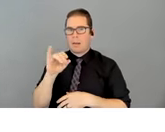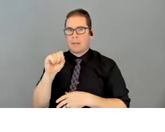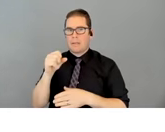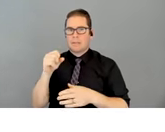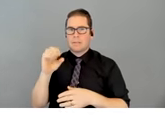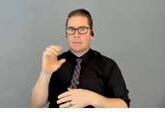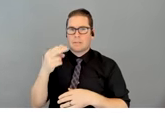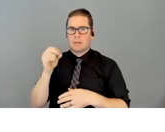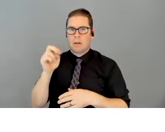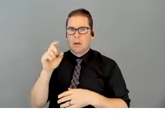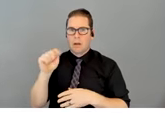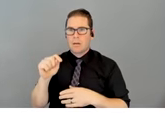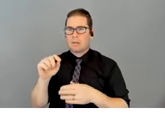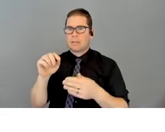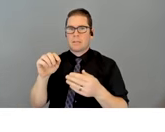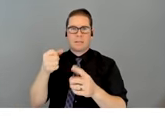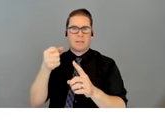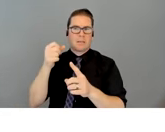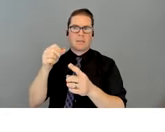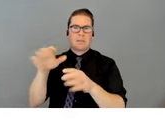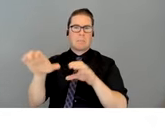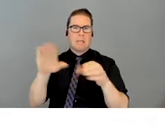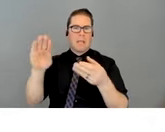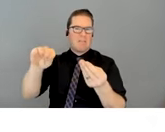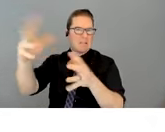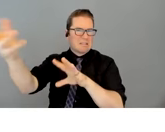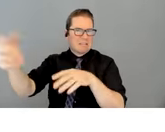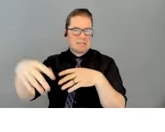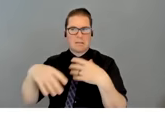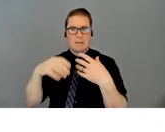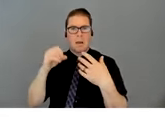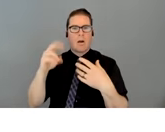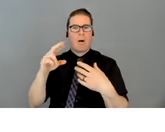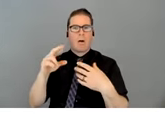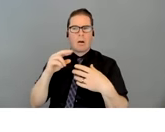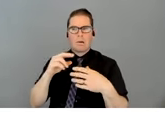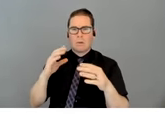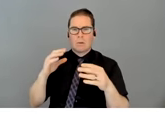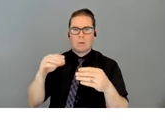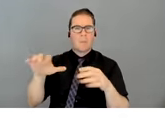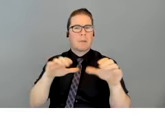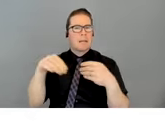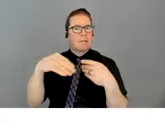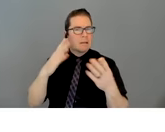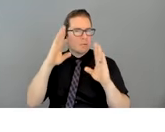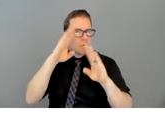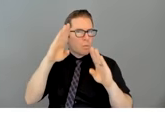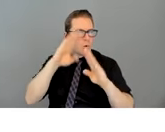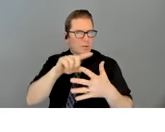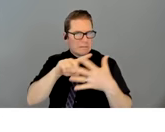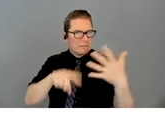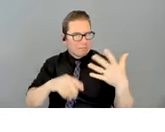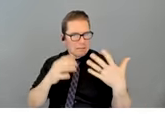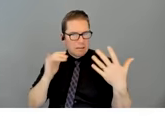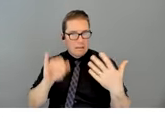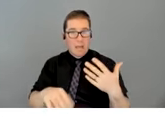behavior? Dishonesty infractions and disruptive behavior allegations go directly to the Dean of Students